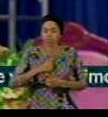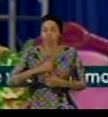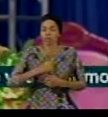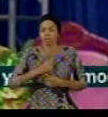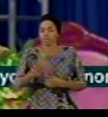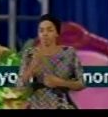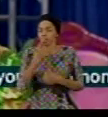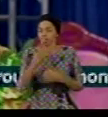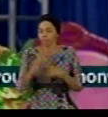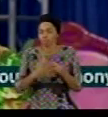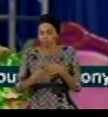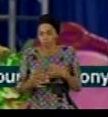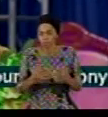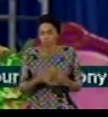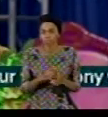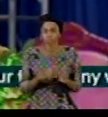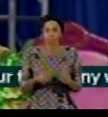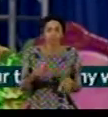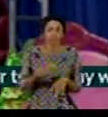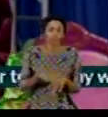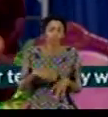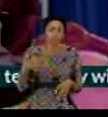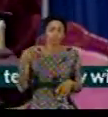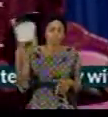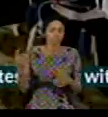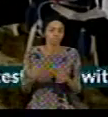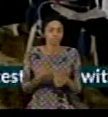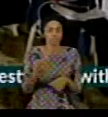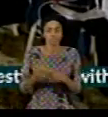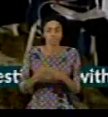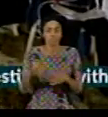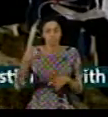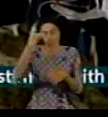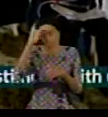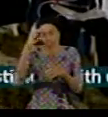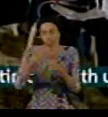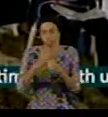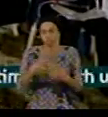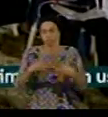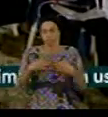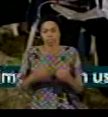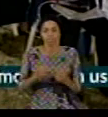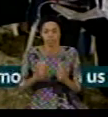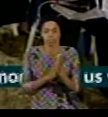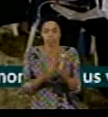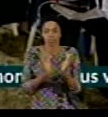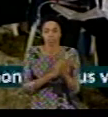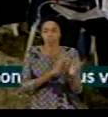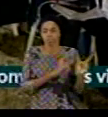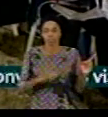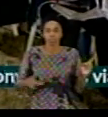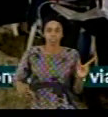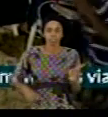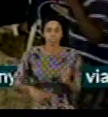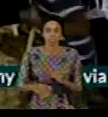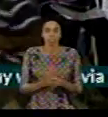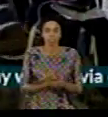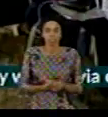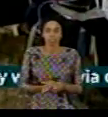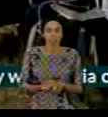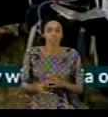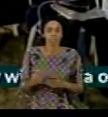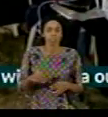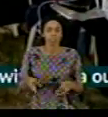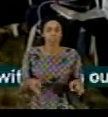see my hearing just plays alone praise the Lord let's clap for Jesus the way you are